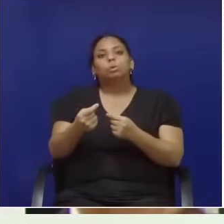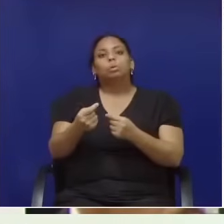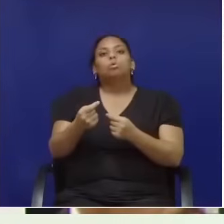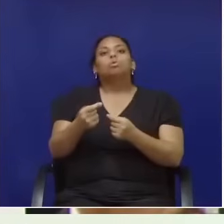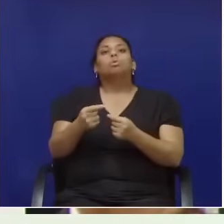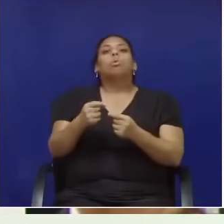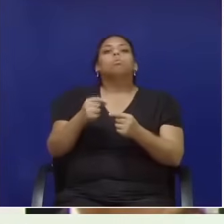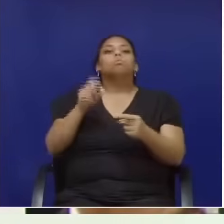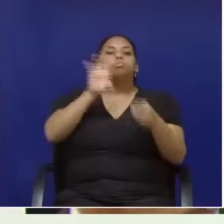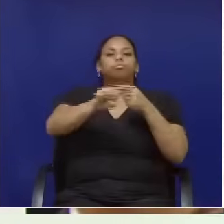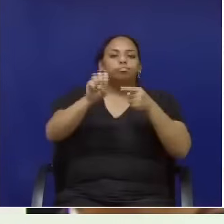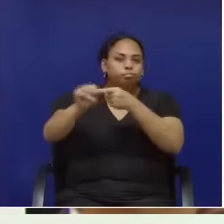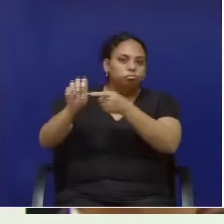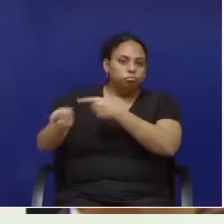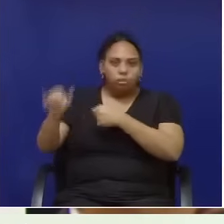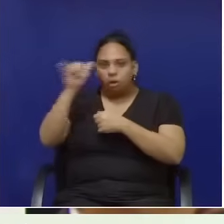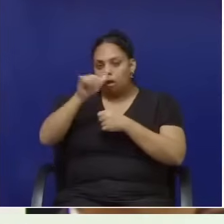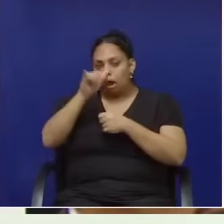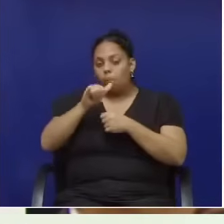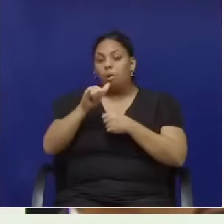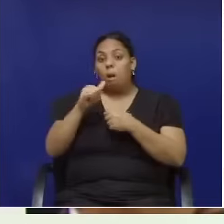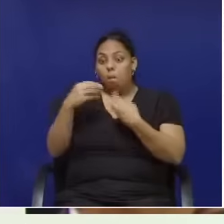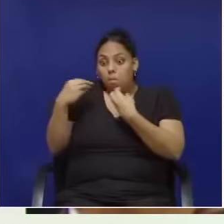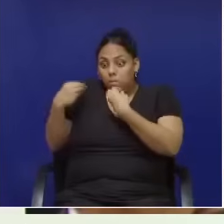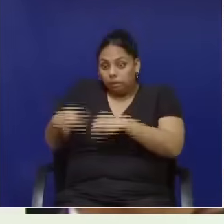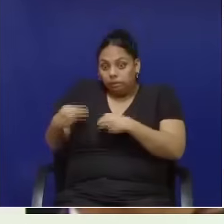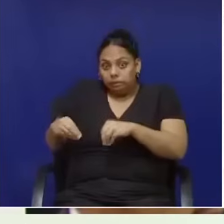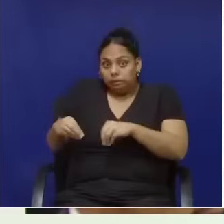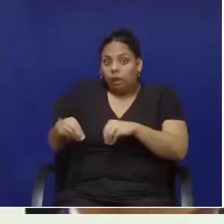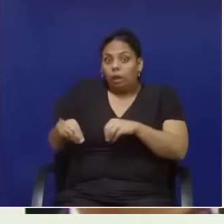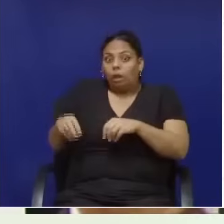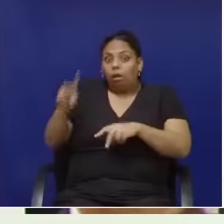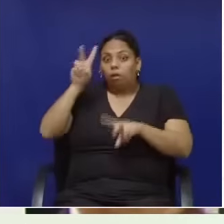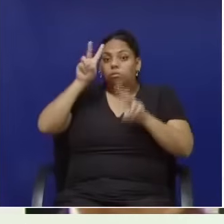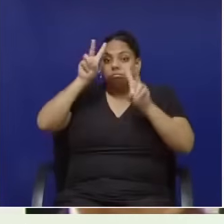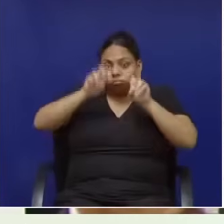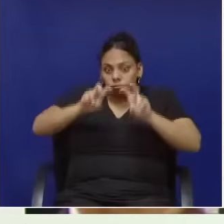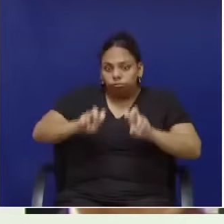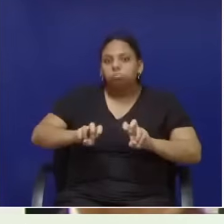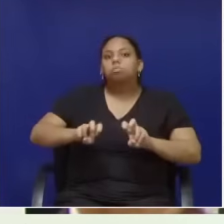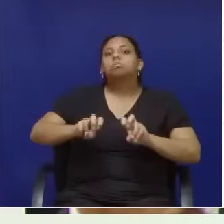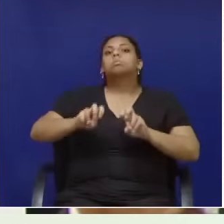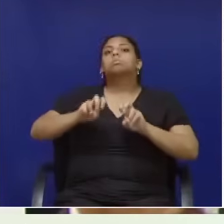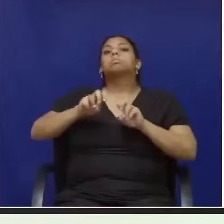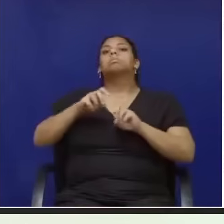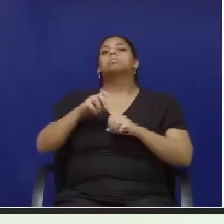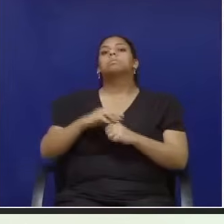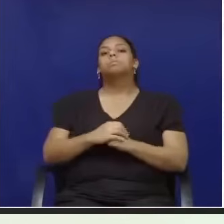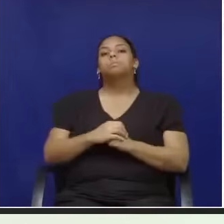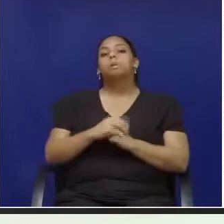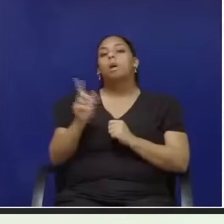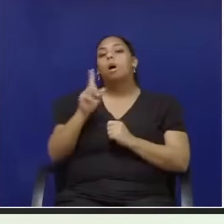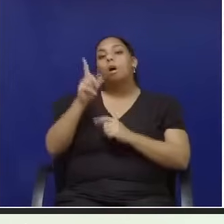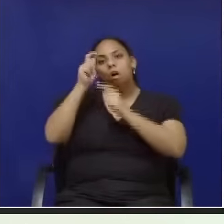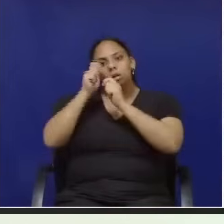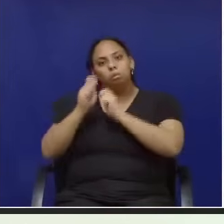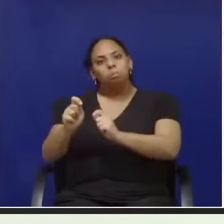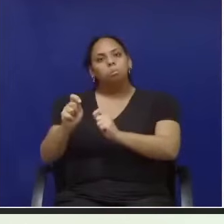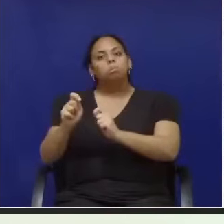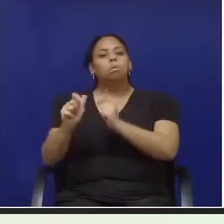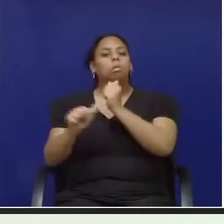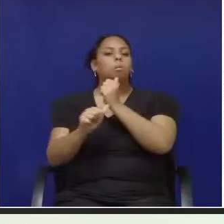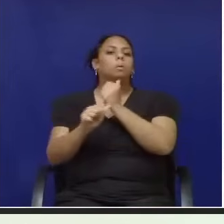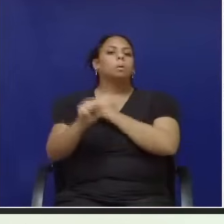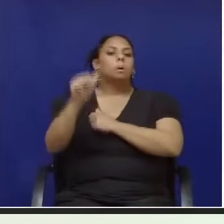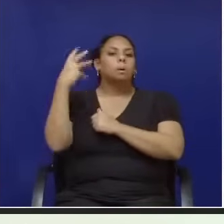crime, while the investigations are underway? Thank you. The Honorable Deputy Minister. Thank